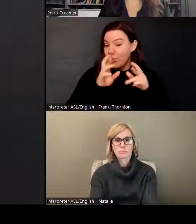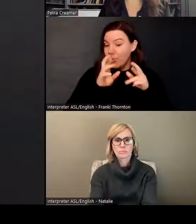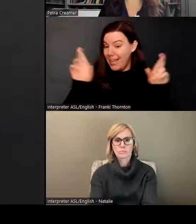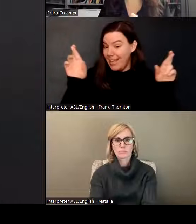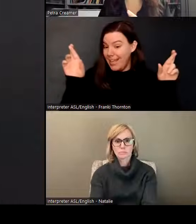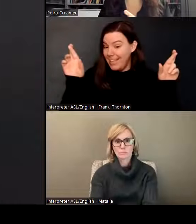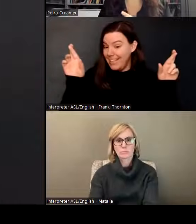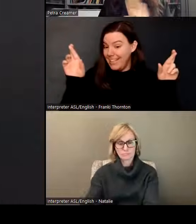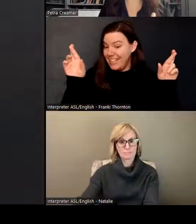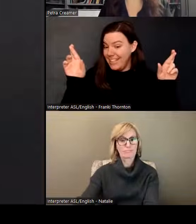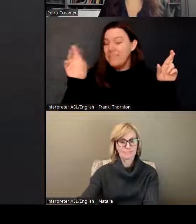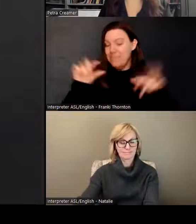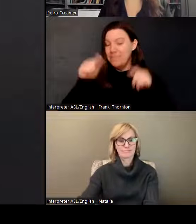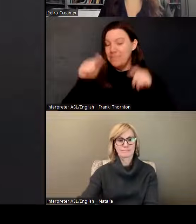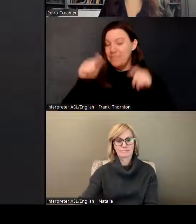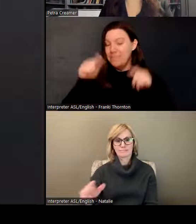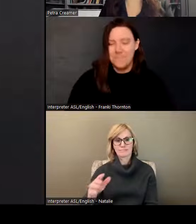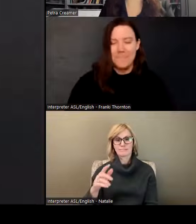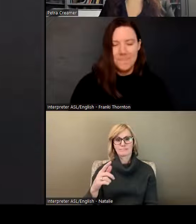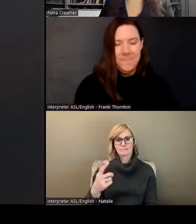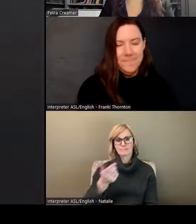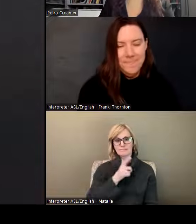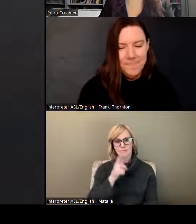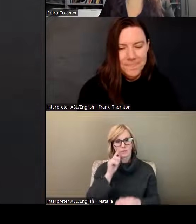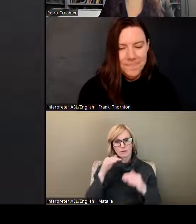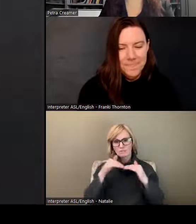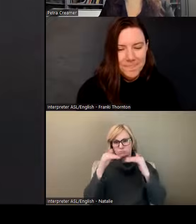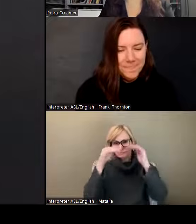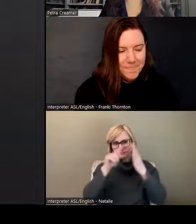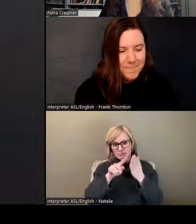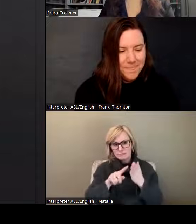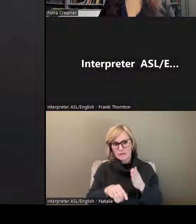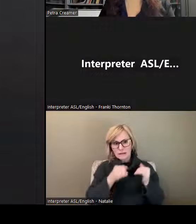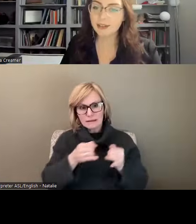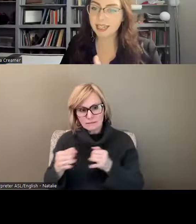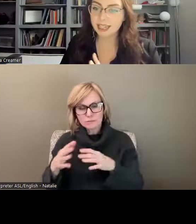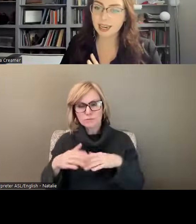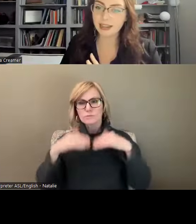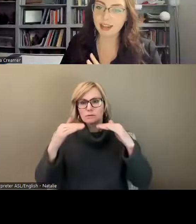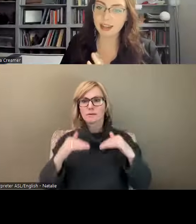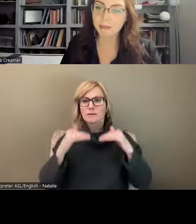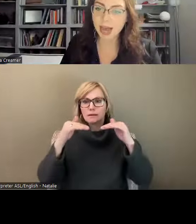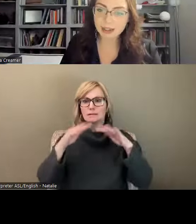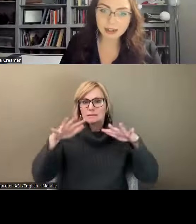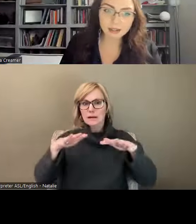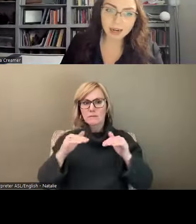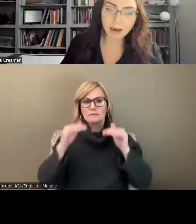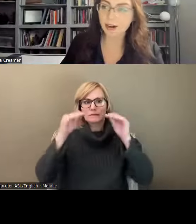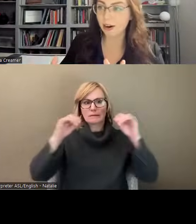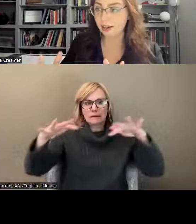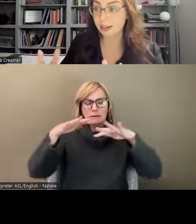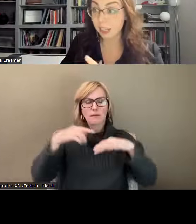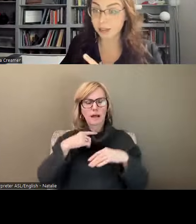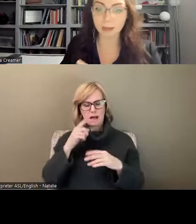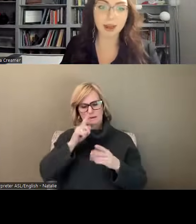level of the settlement, and then mortuary culture at the level of the individual, I investigate the impact of the